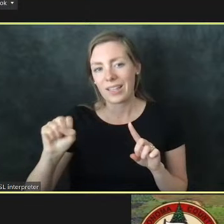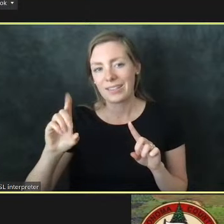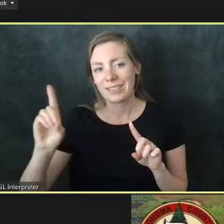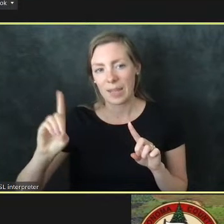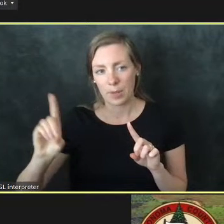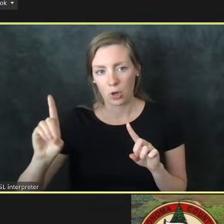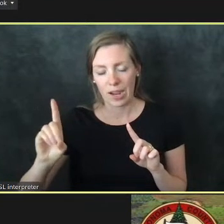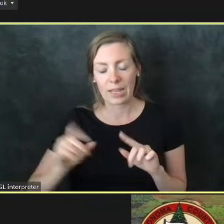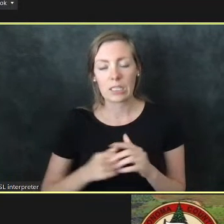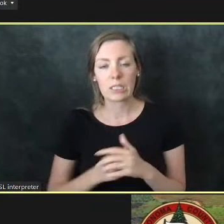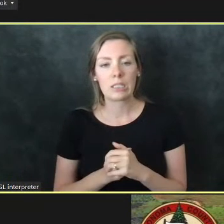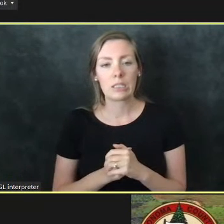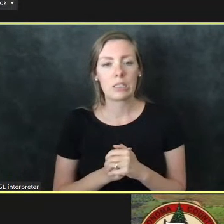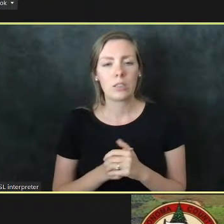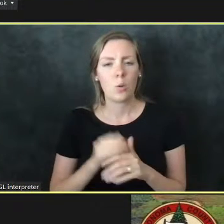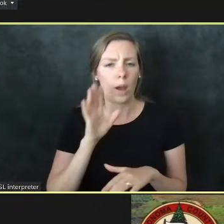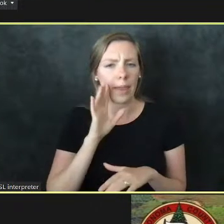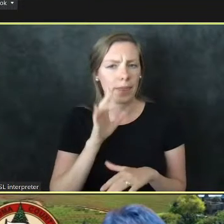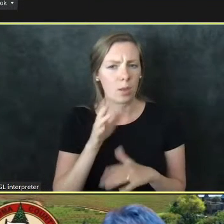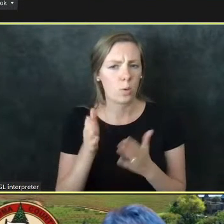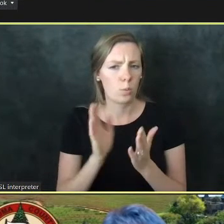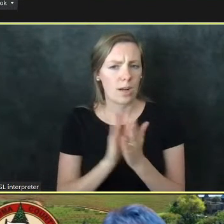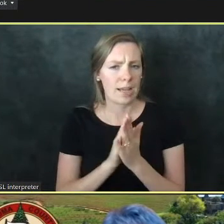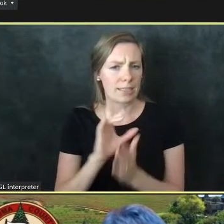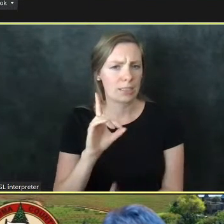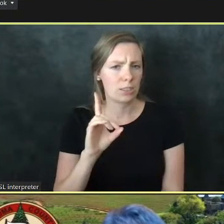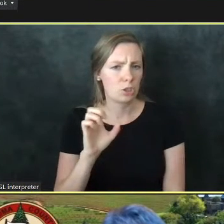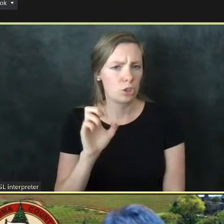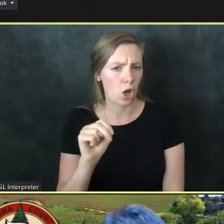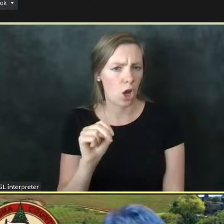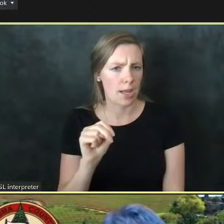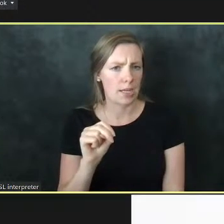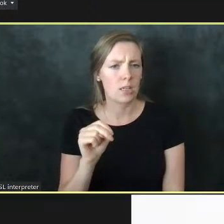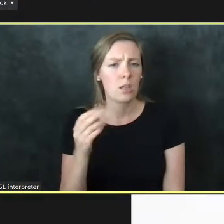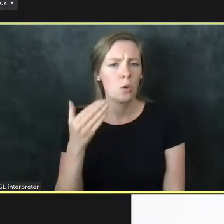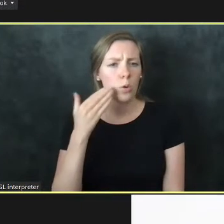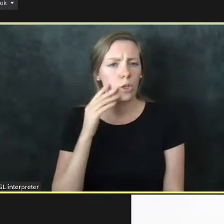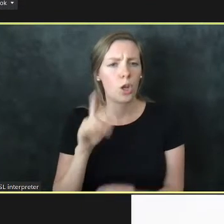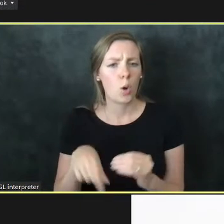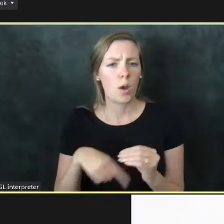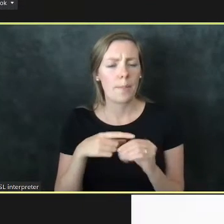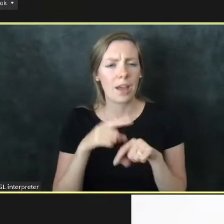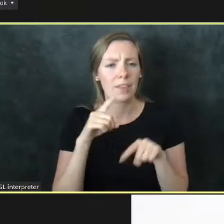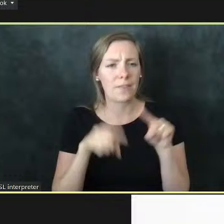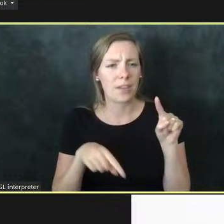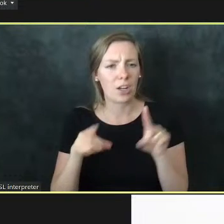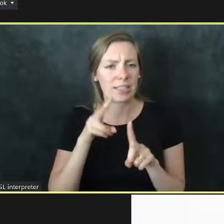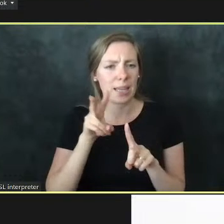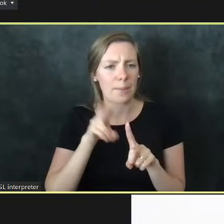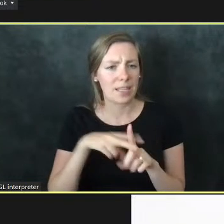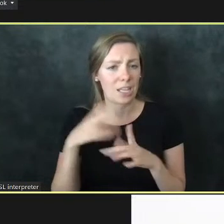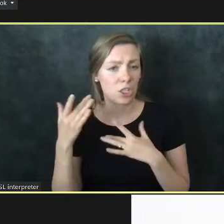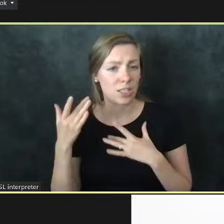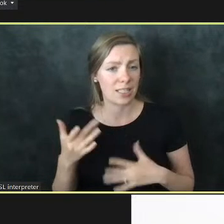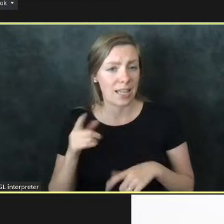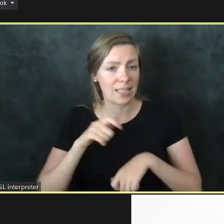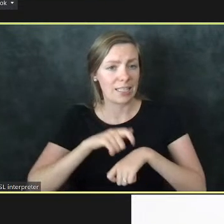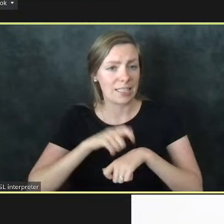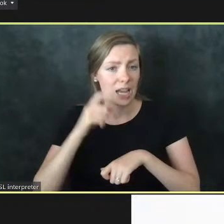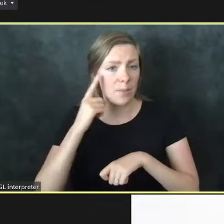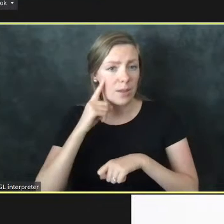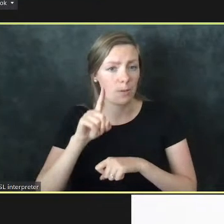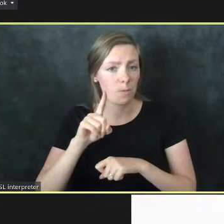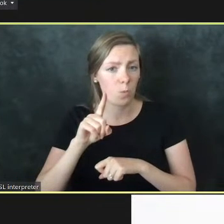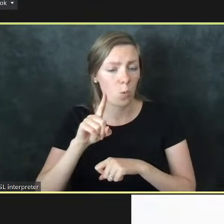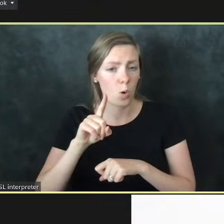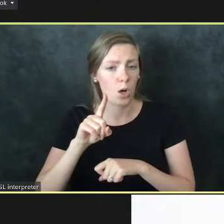back to Don Seymour, if Don's with us. What do we know about PG&E's variance application, the likely timing on FERC, De la variante de